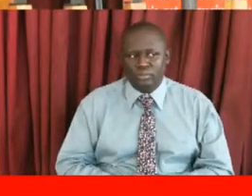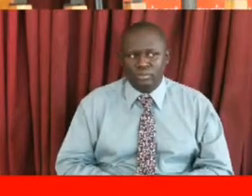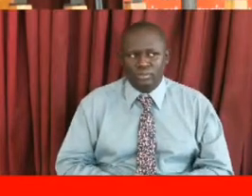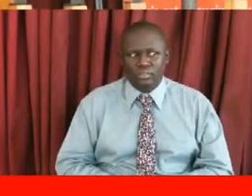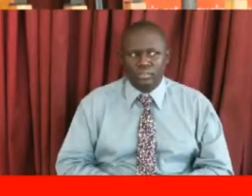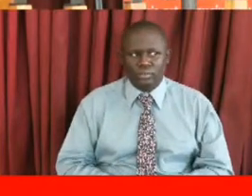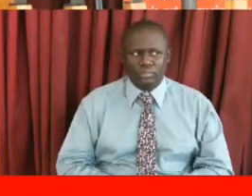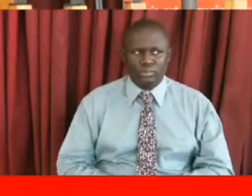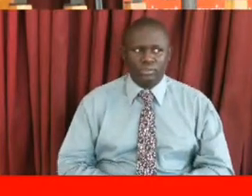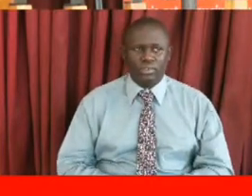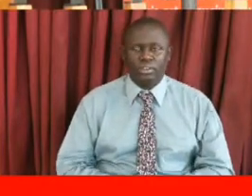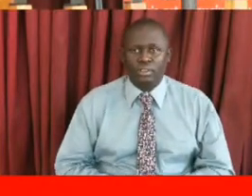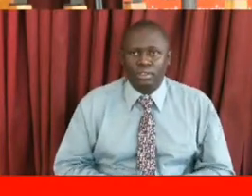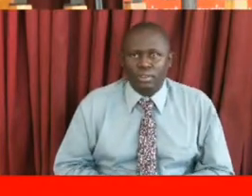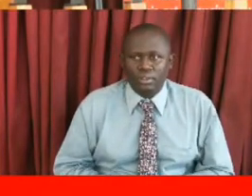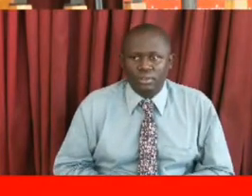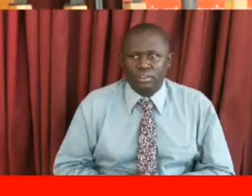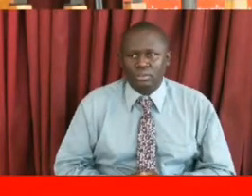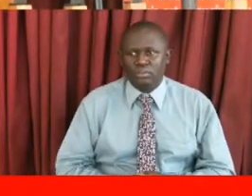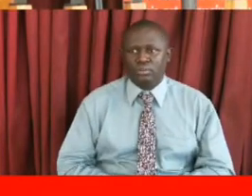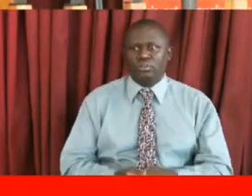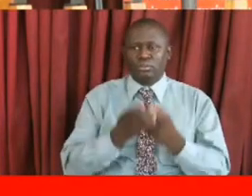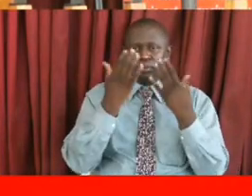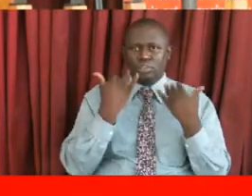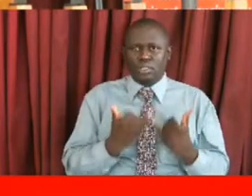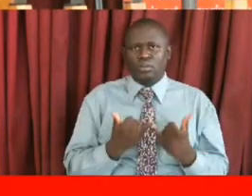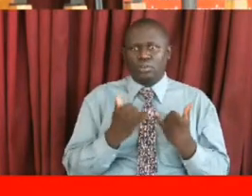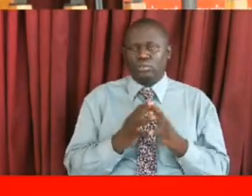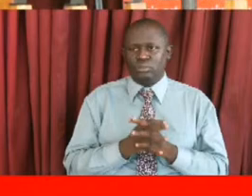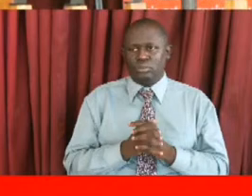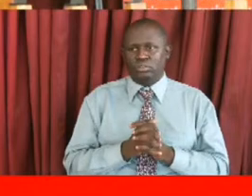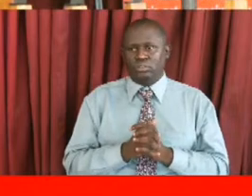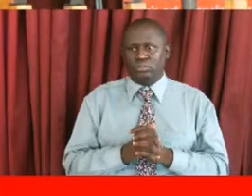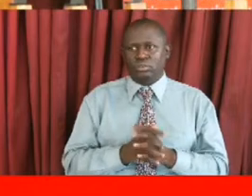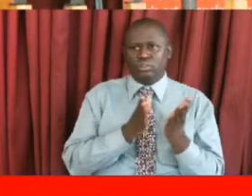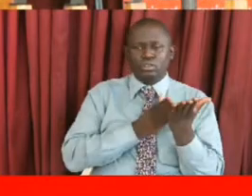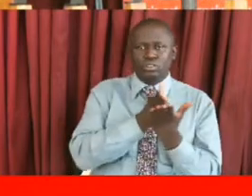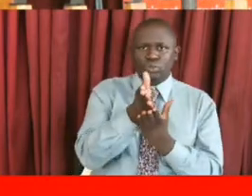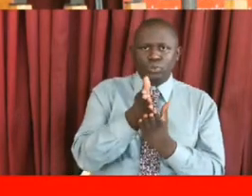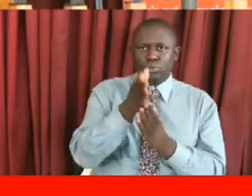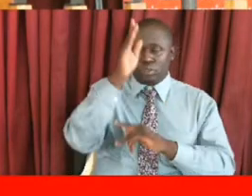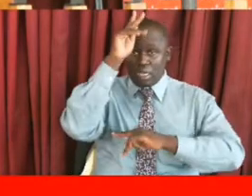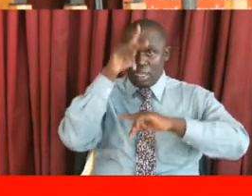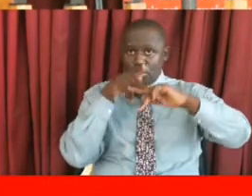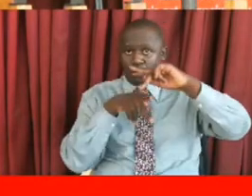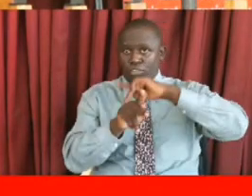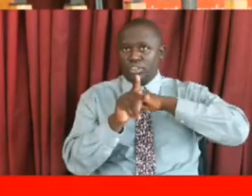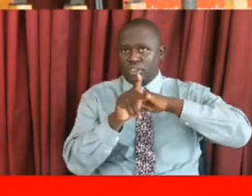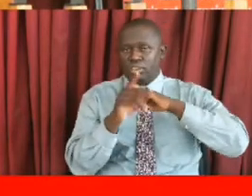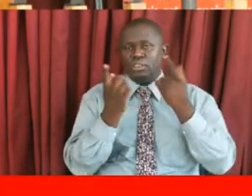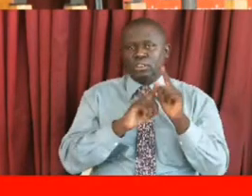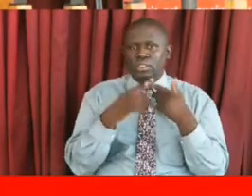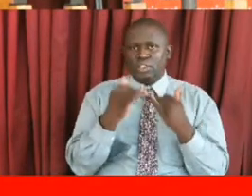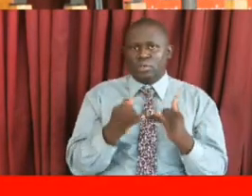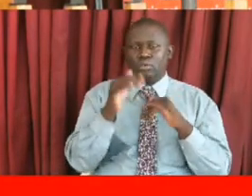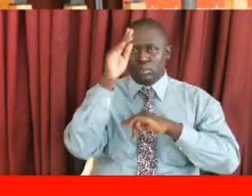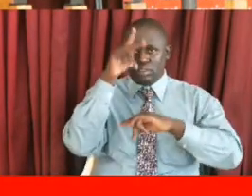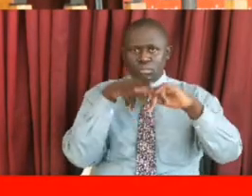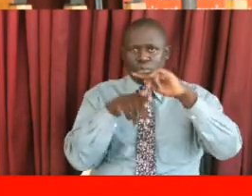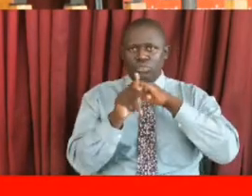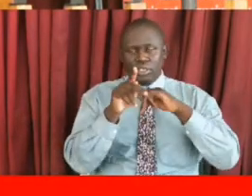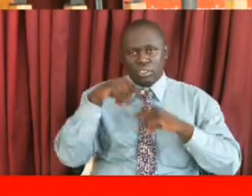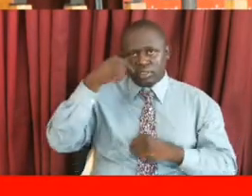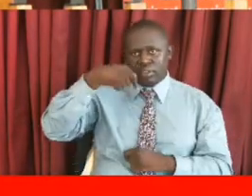seal now amen by a prophecy the prophet said in